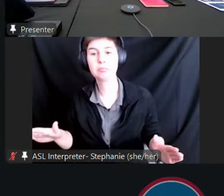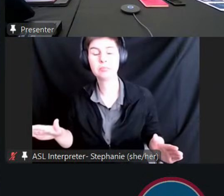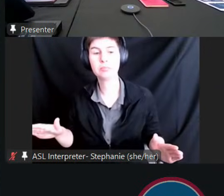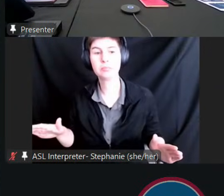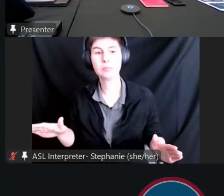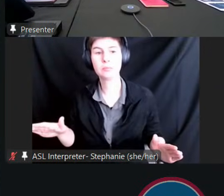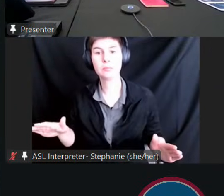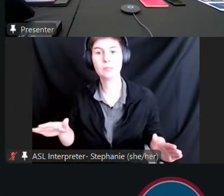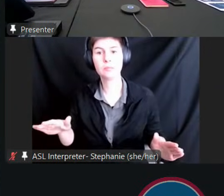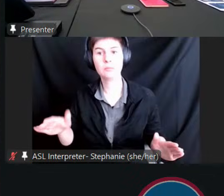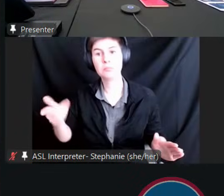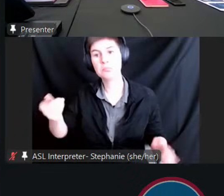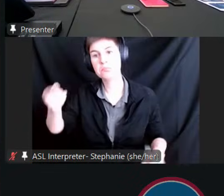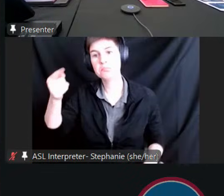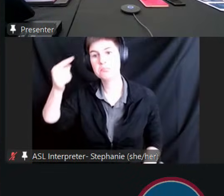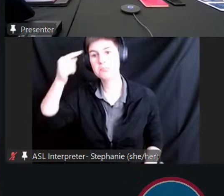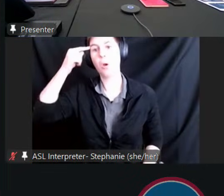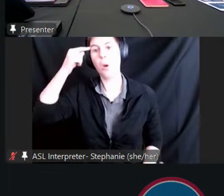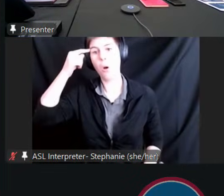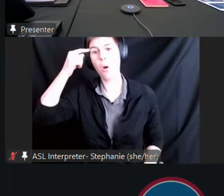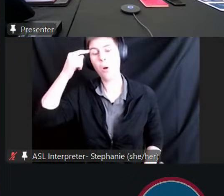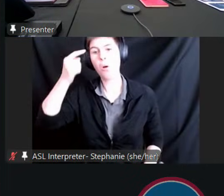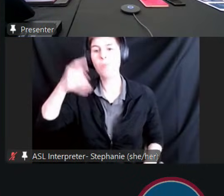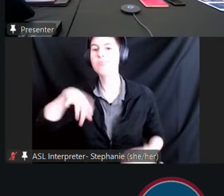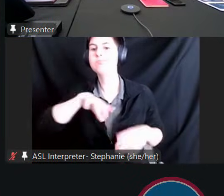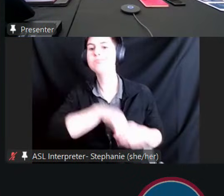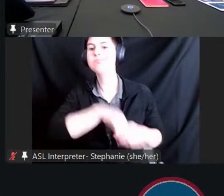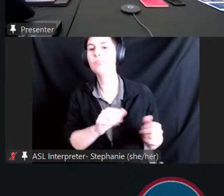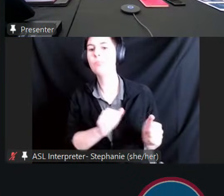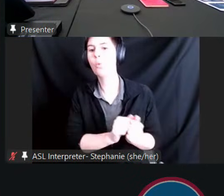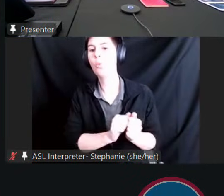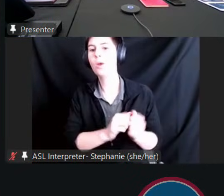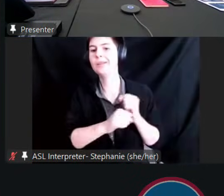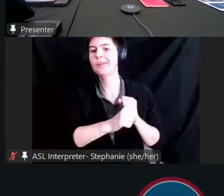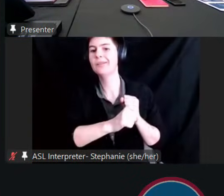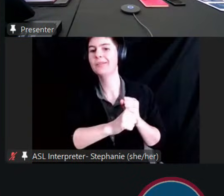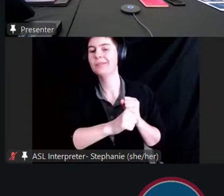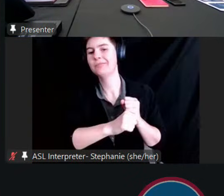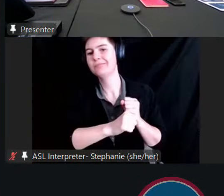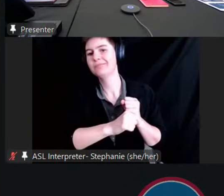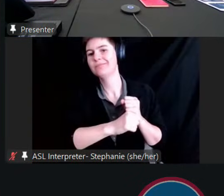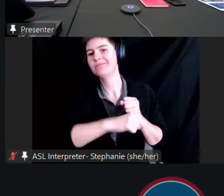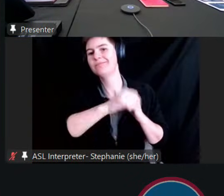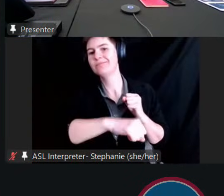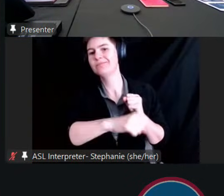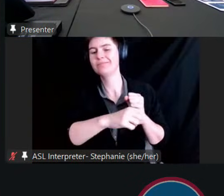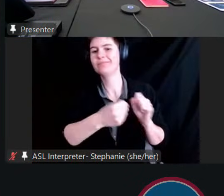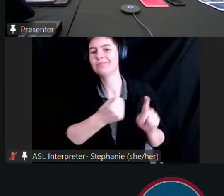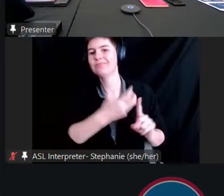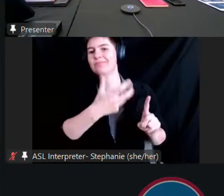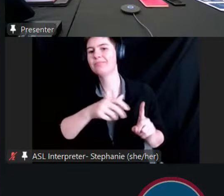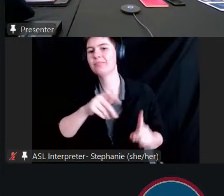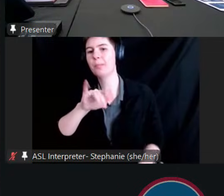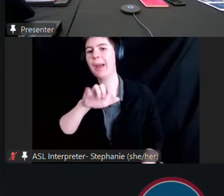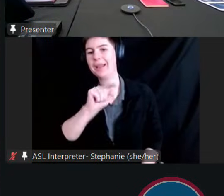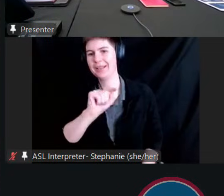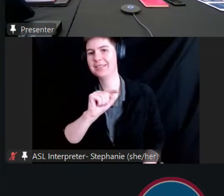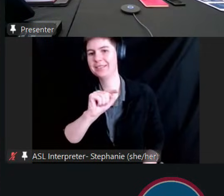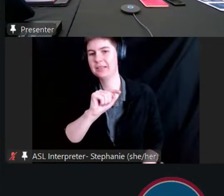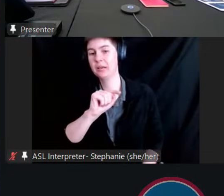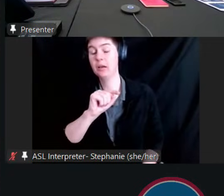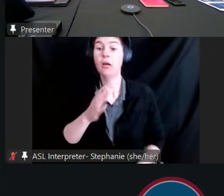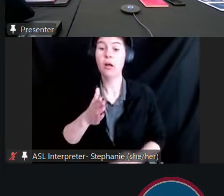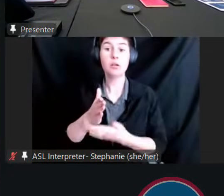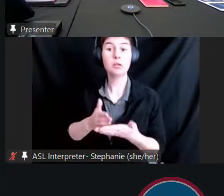different factor in the expansion of the pilot. I know at least one downtown alderman in the pilot zone who would love to see this expanded, who